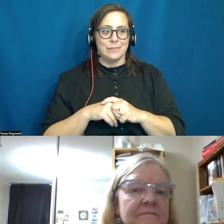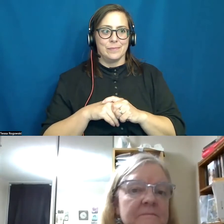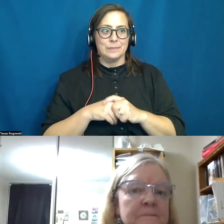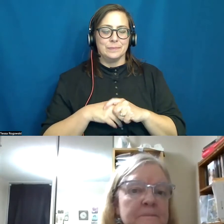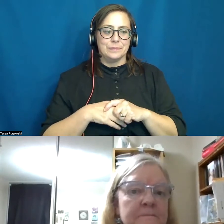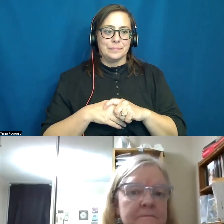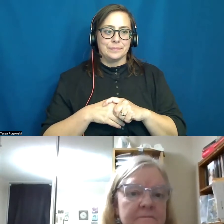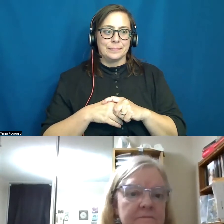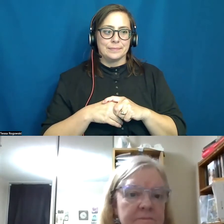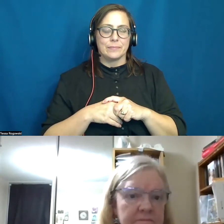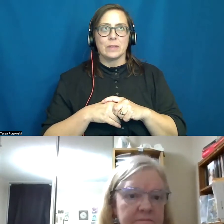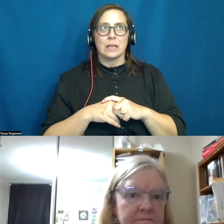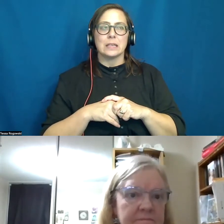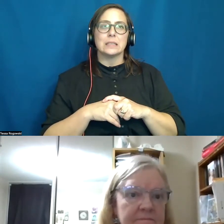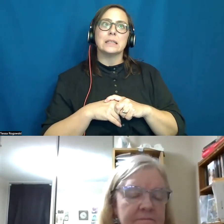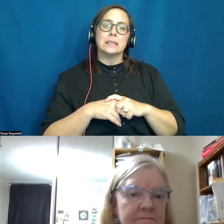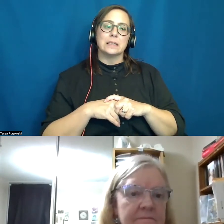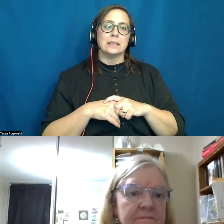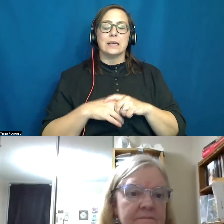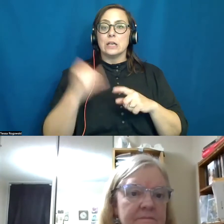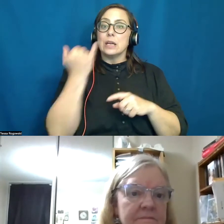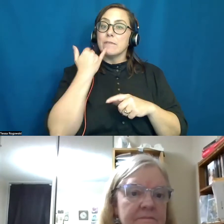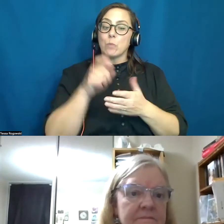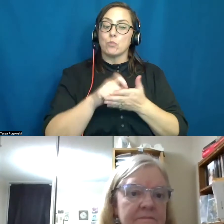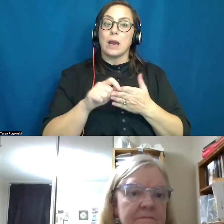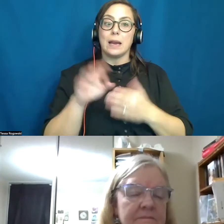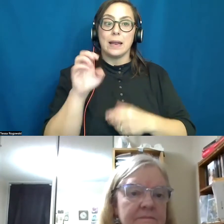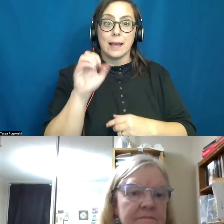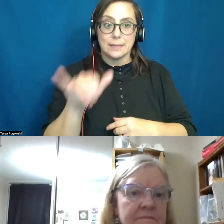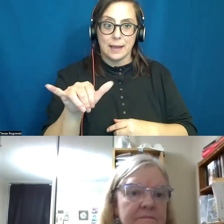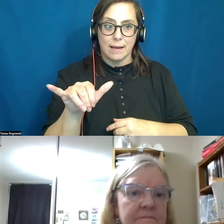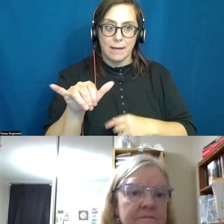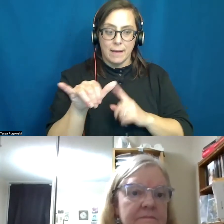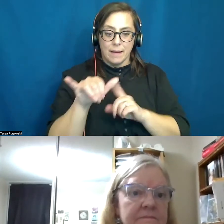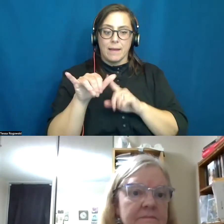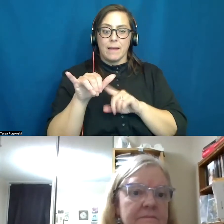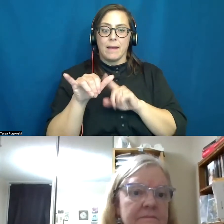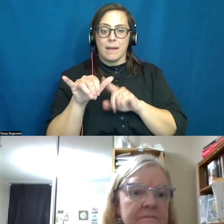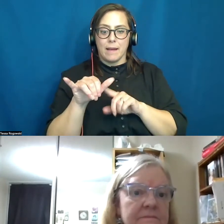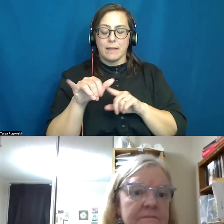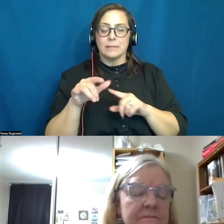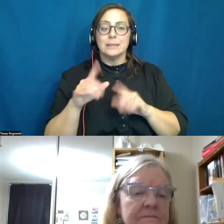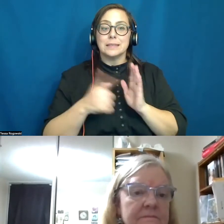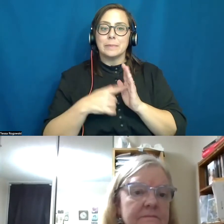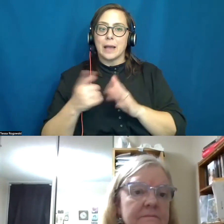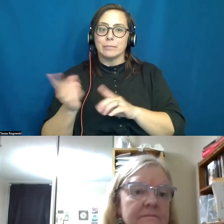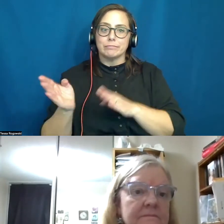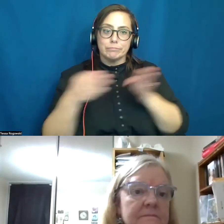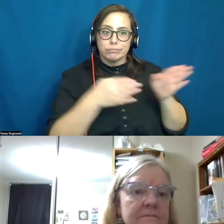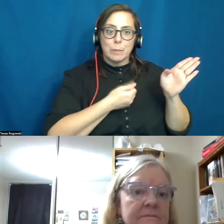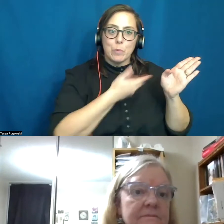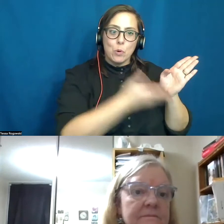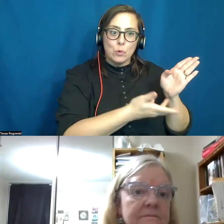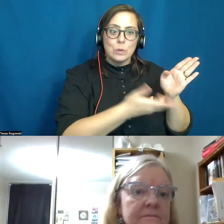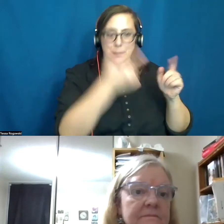unlike when I write essays, in some ways I turn to poetry to get away from, I don't want